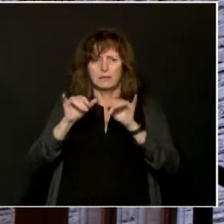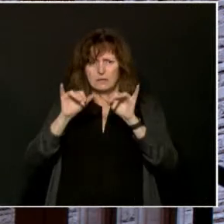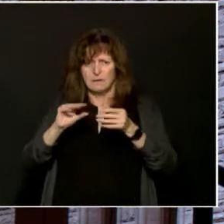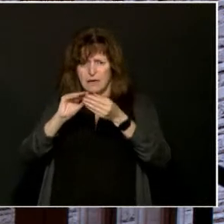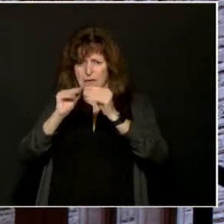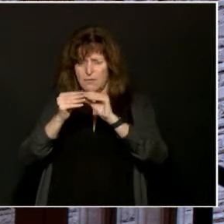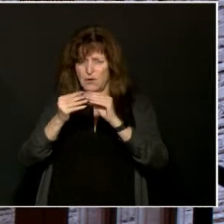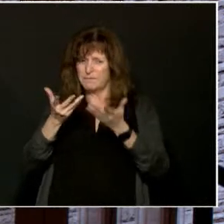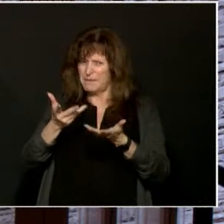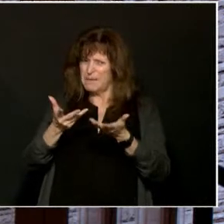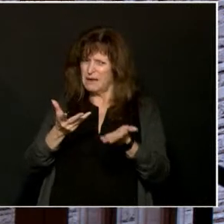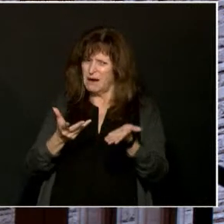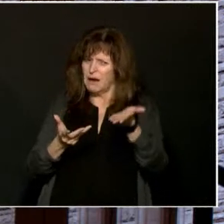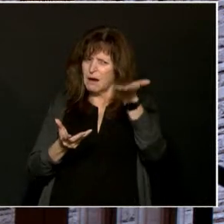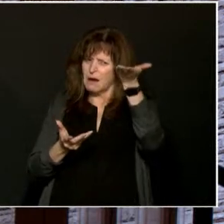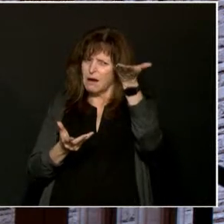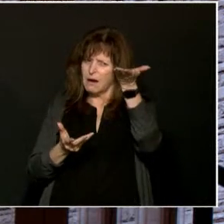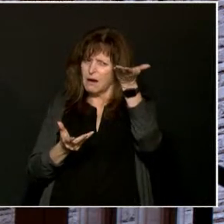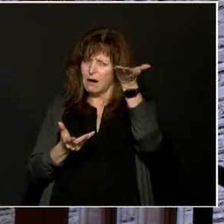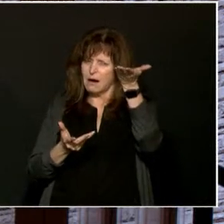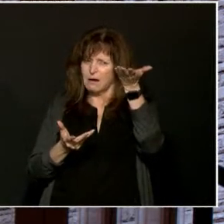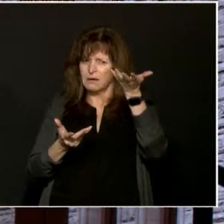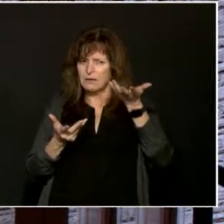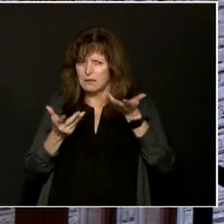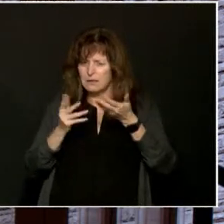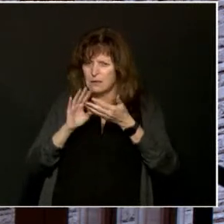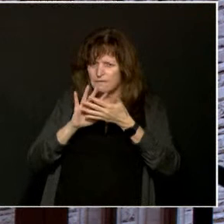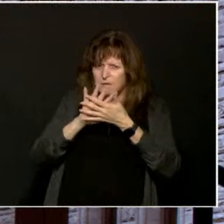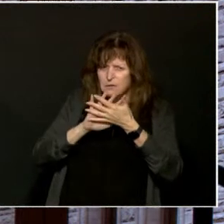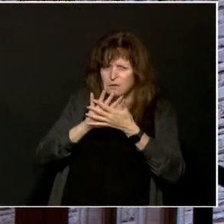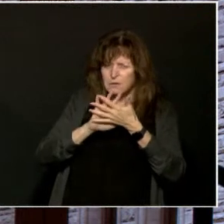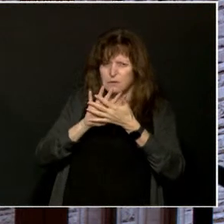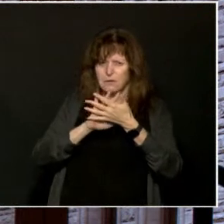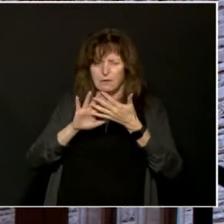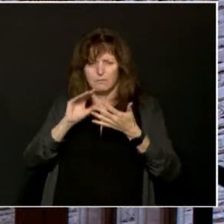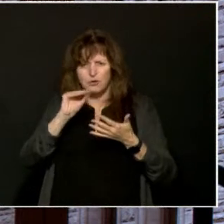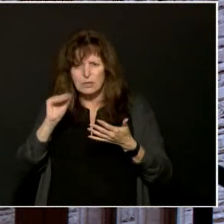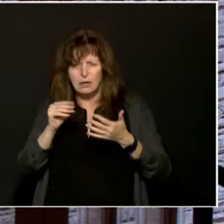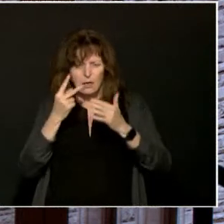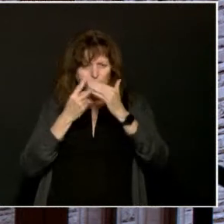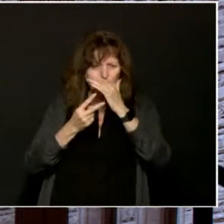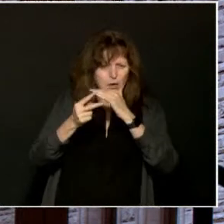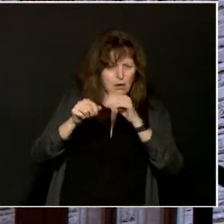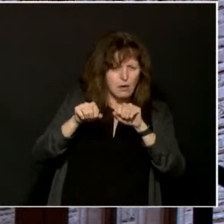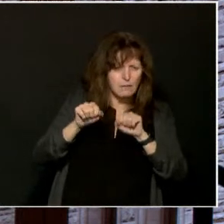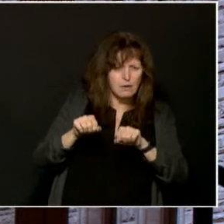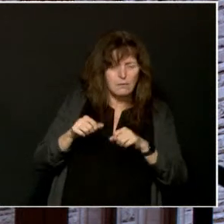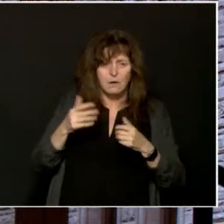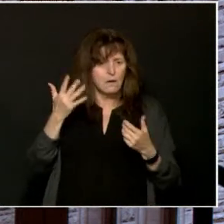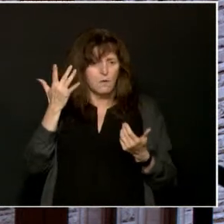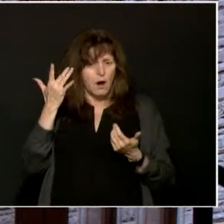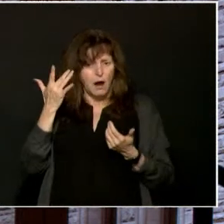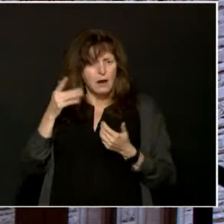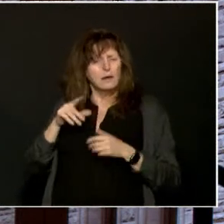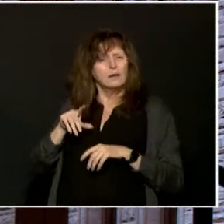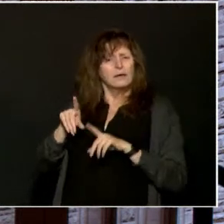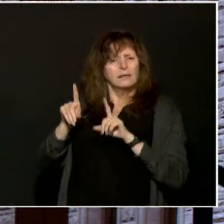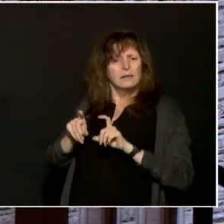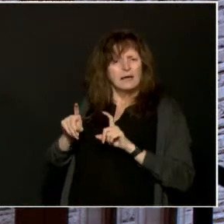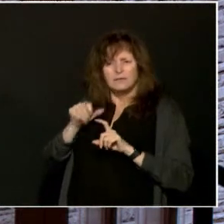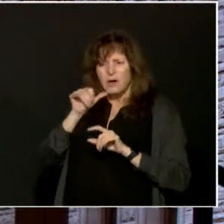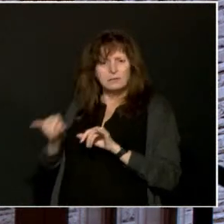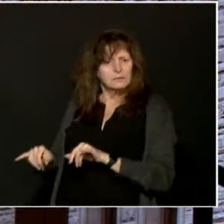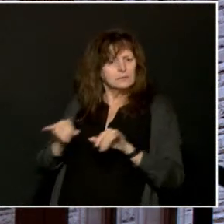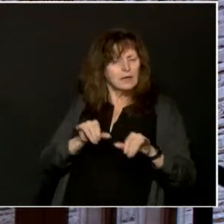some percents being projected in certain areas as it becomes more increasingly prominent. Some